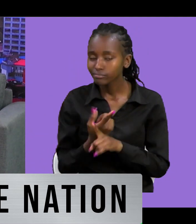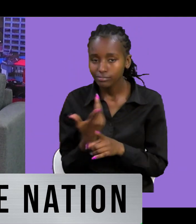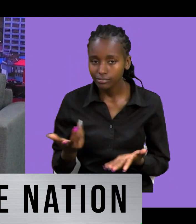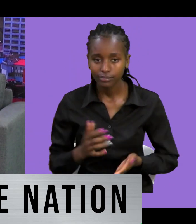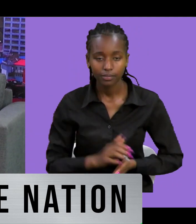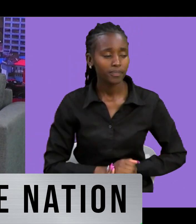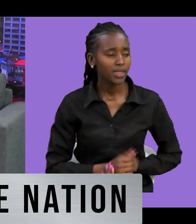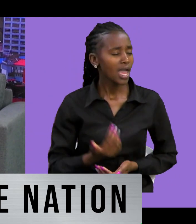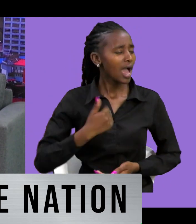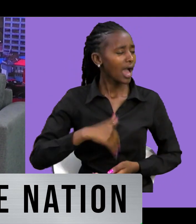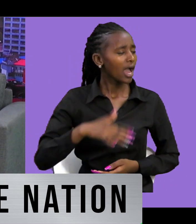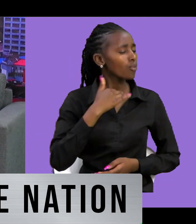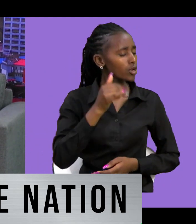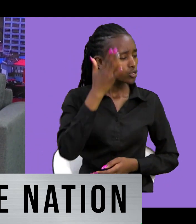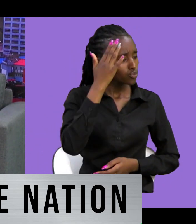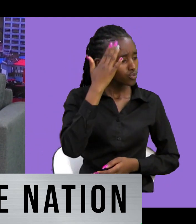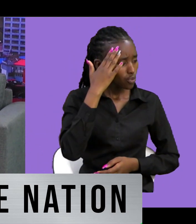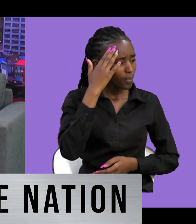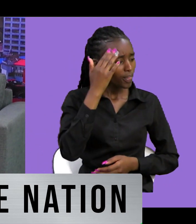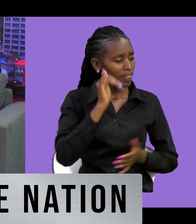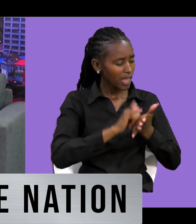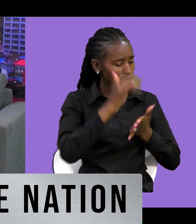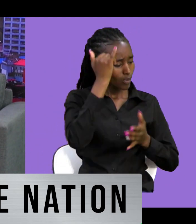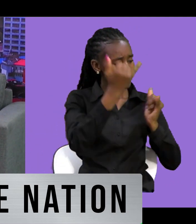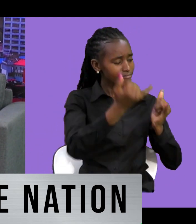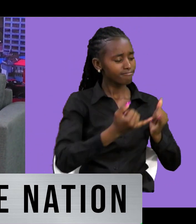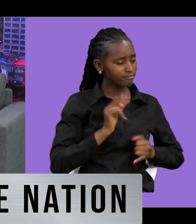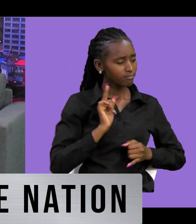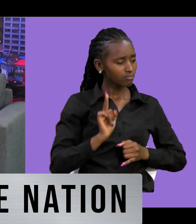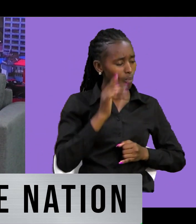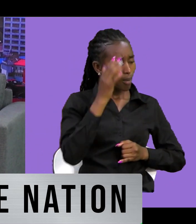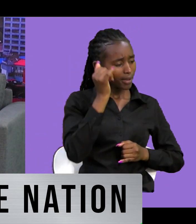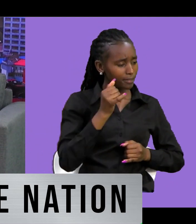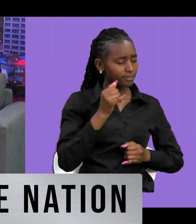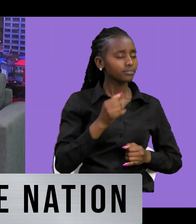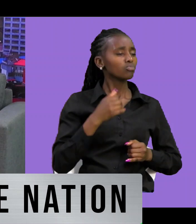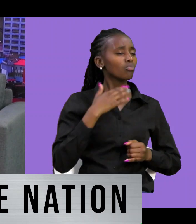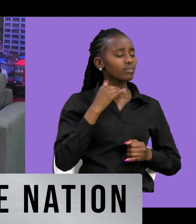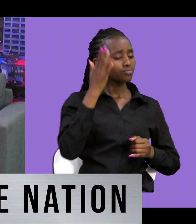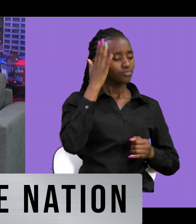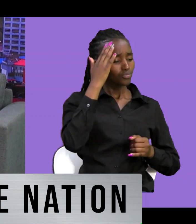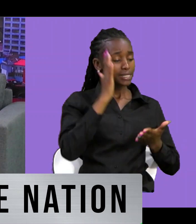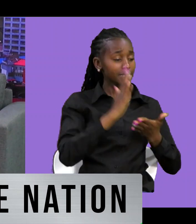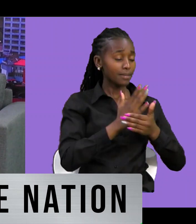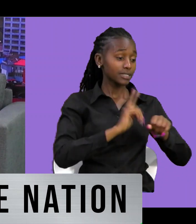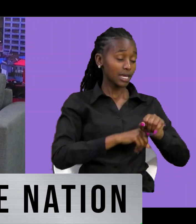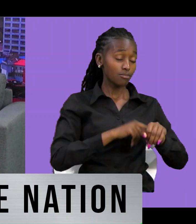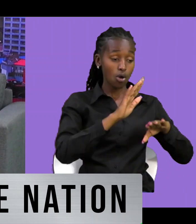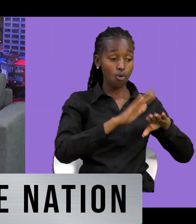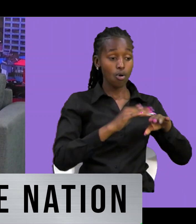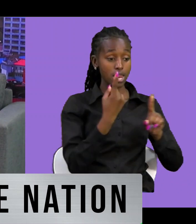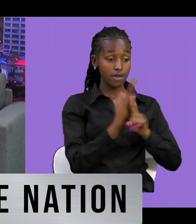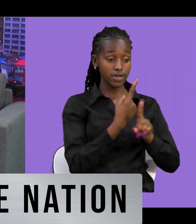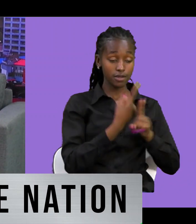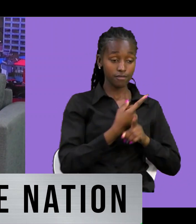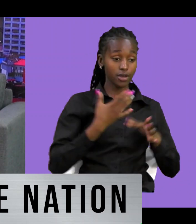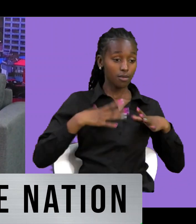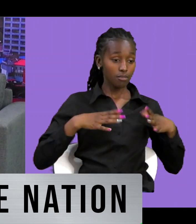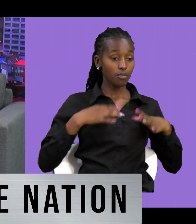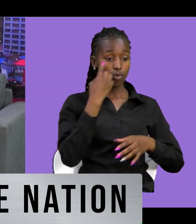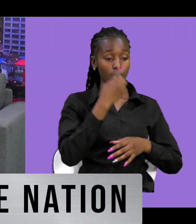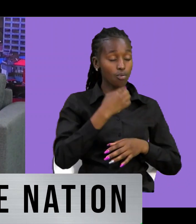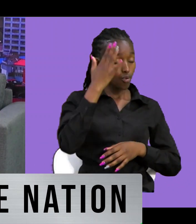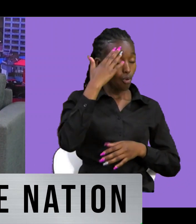why I've brought you to studio today. I want to honestly know, because we bring some people who know issues of